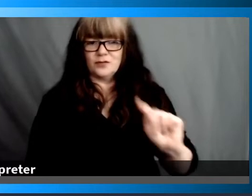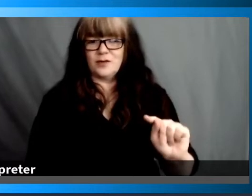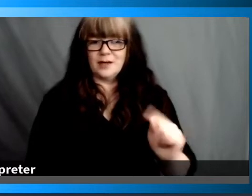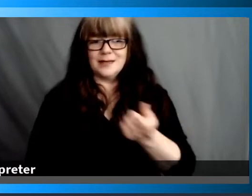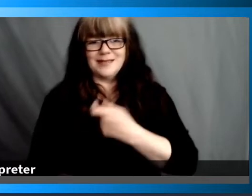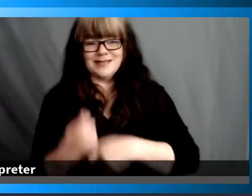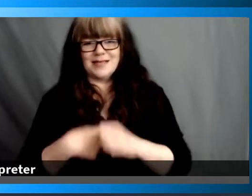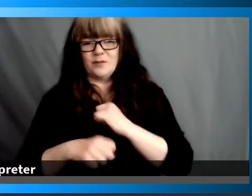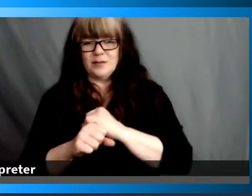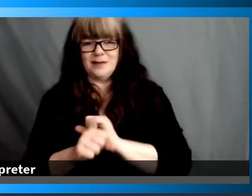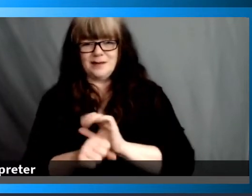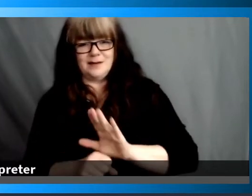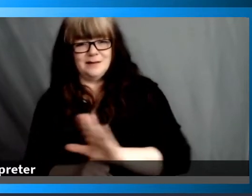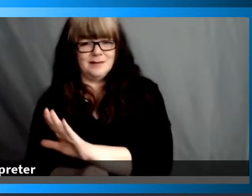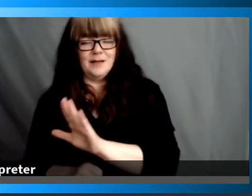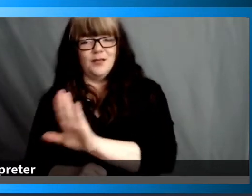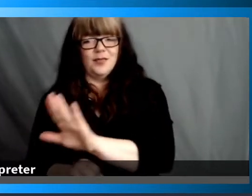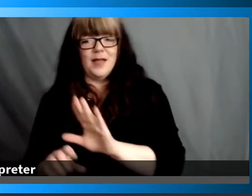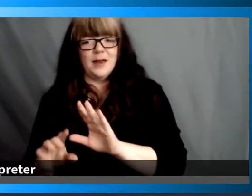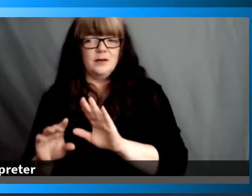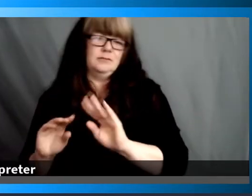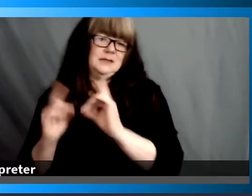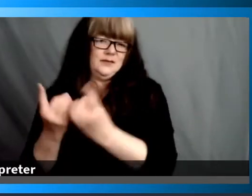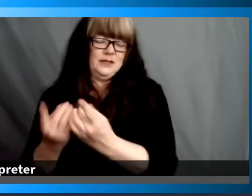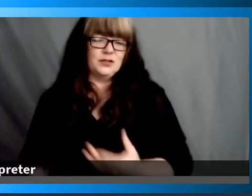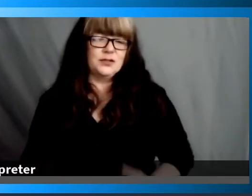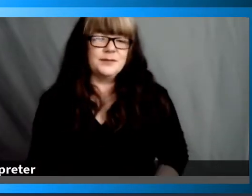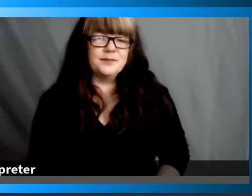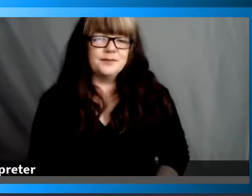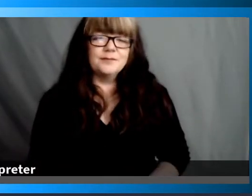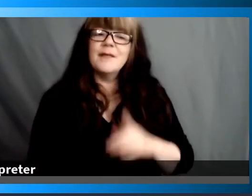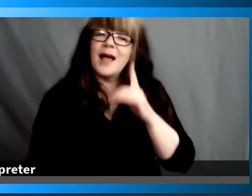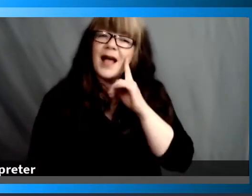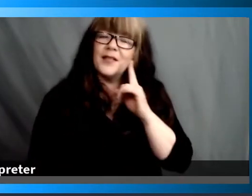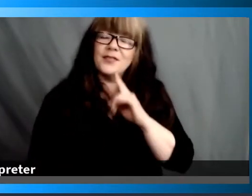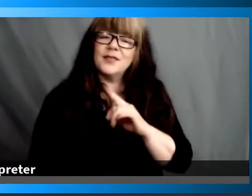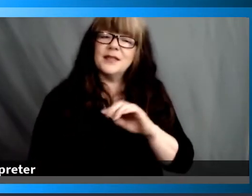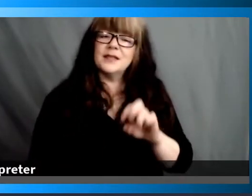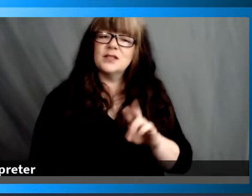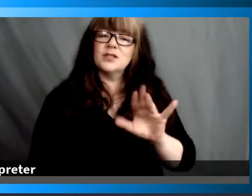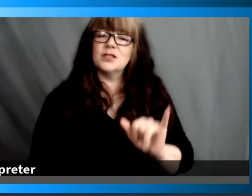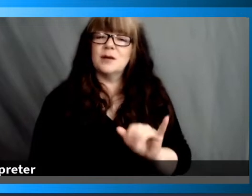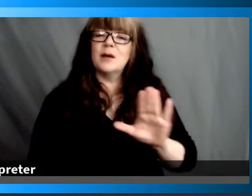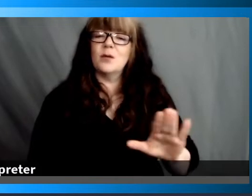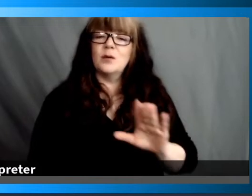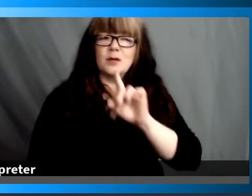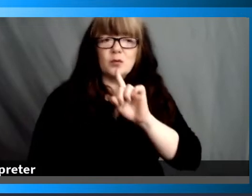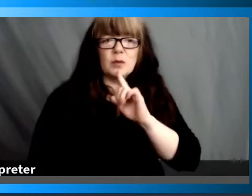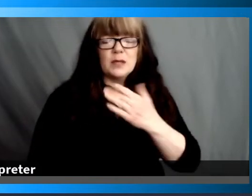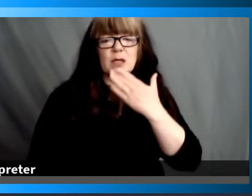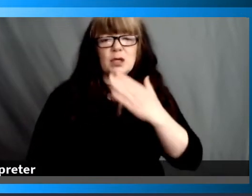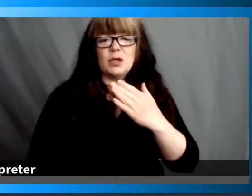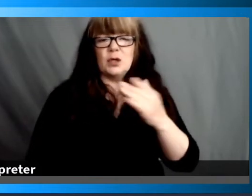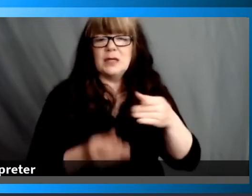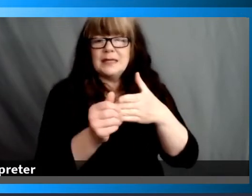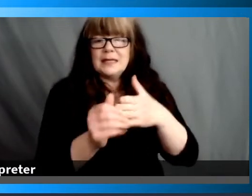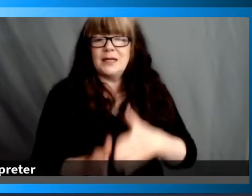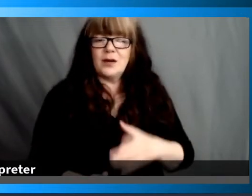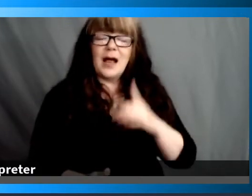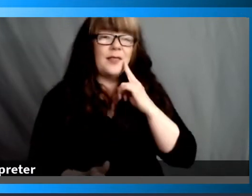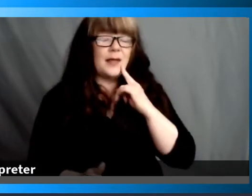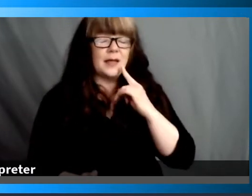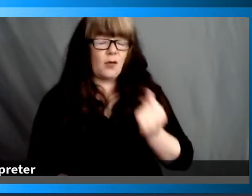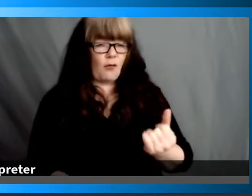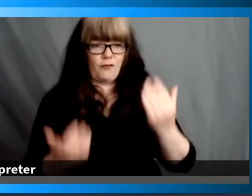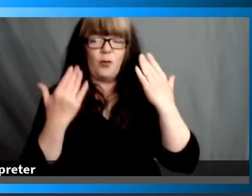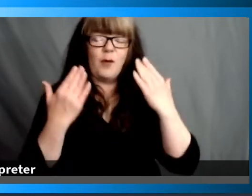their own interests. So yeah, I think he would definitely be a really good leader. I think he'd be in over his head a lot. I would have